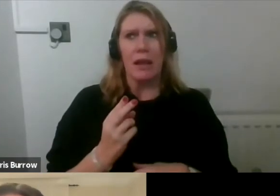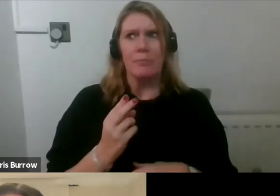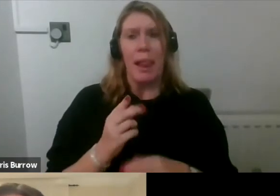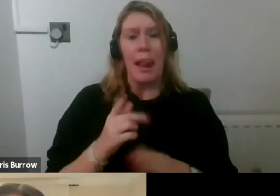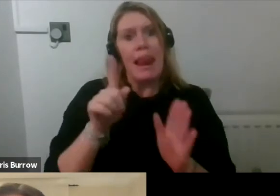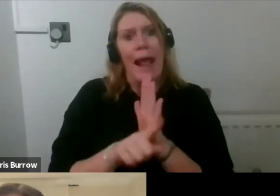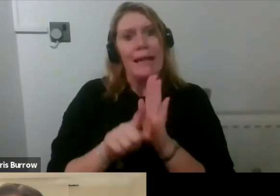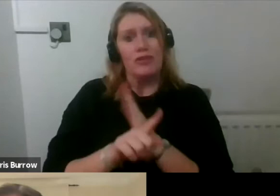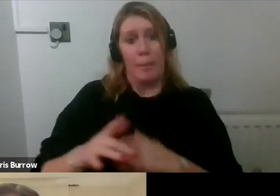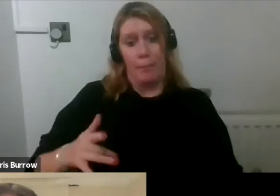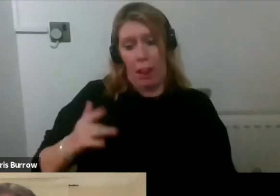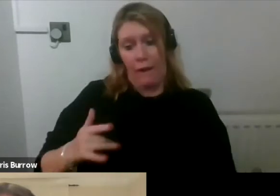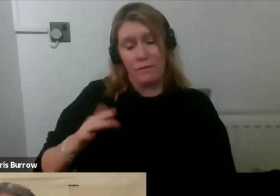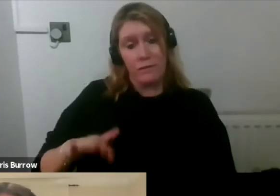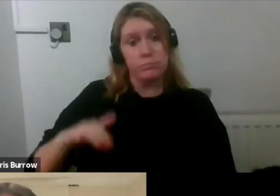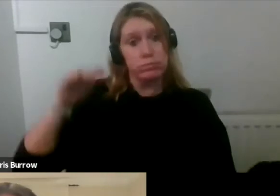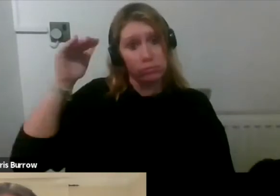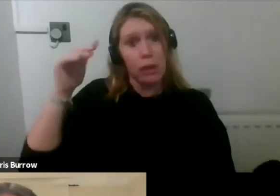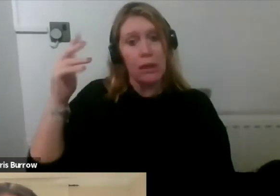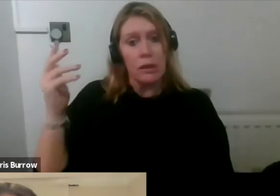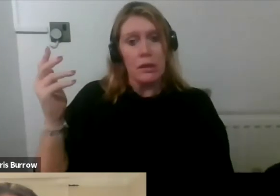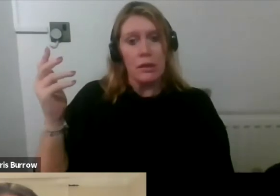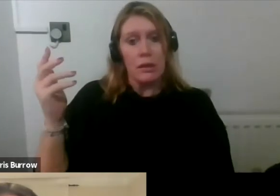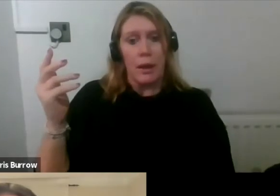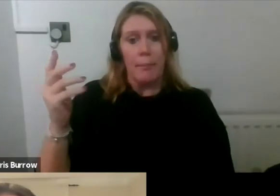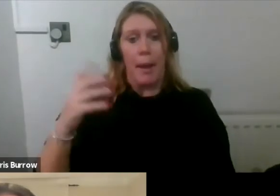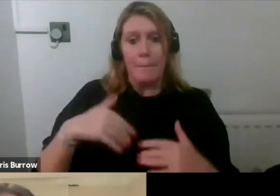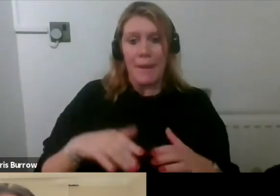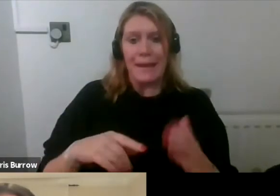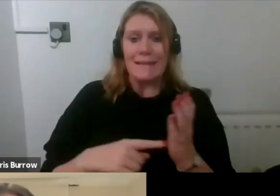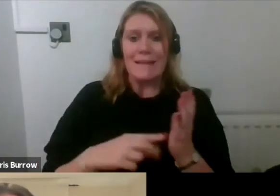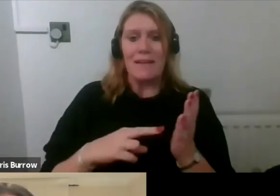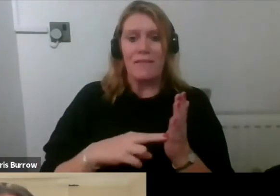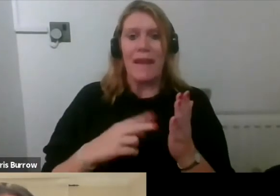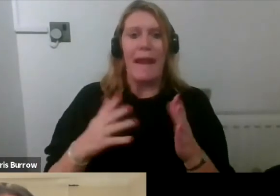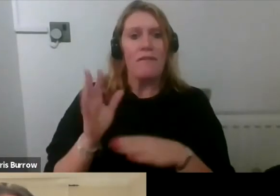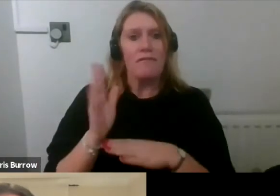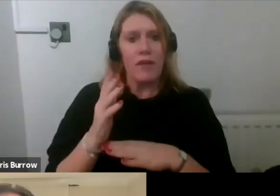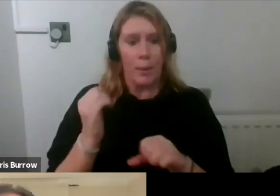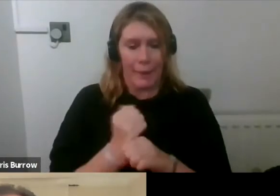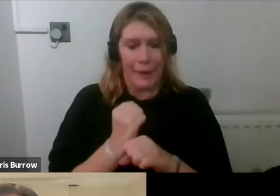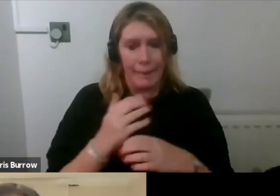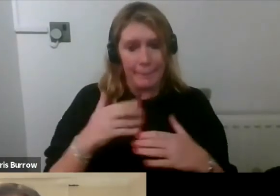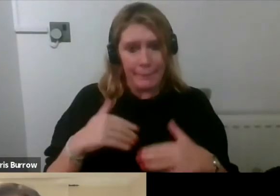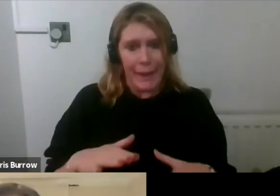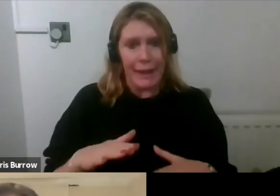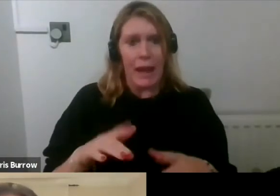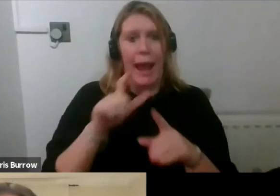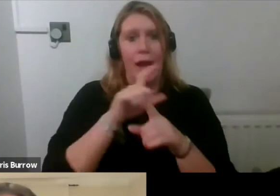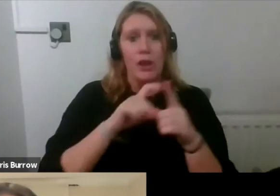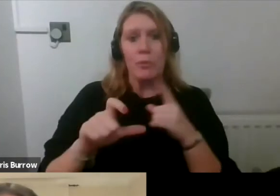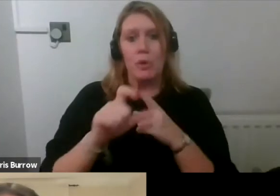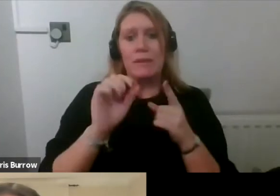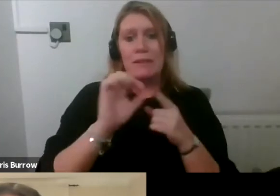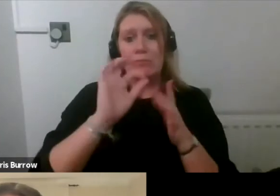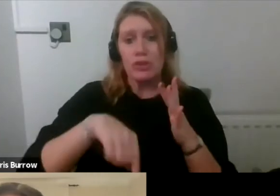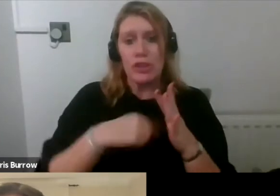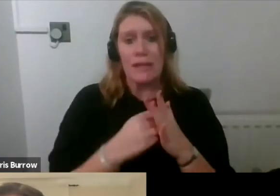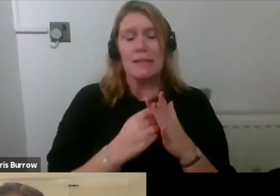career has been as a film and television maker, but also running community projects with disabled